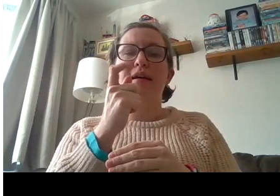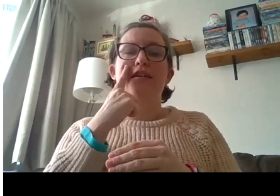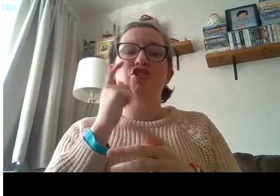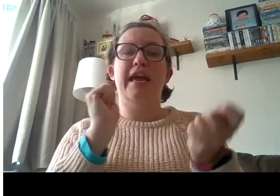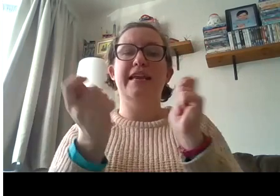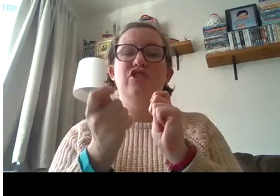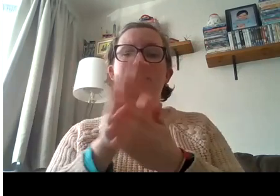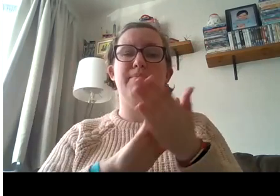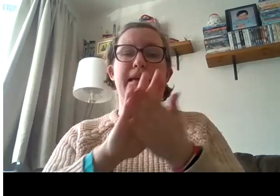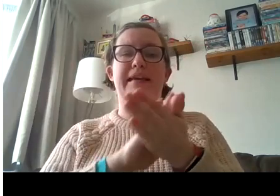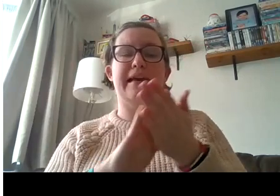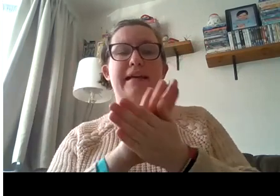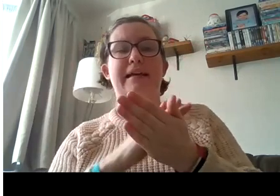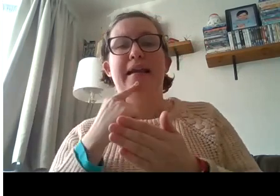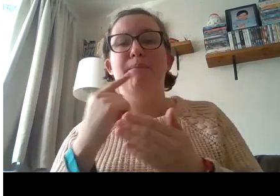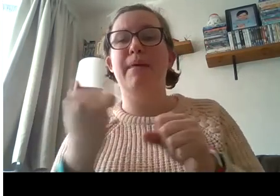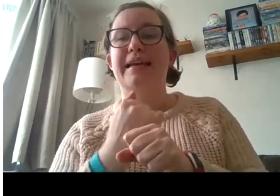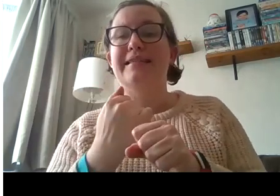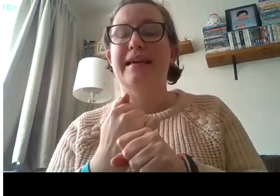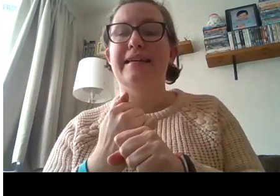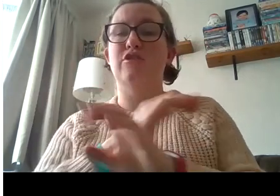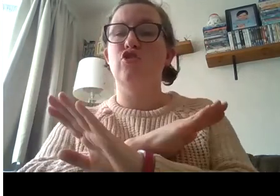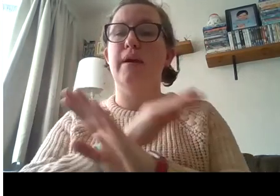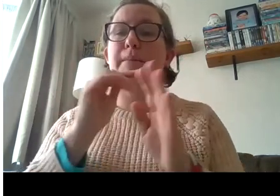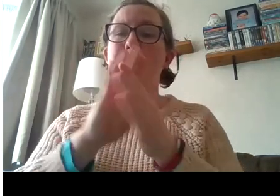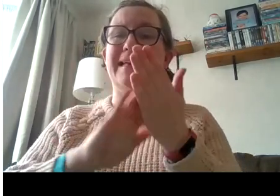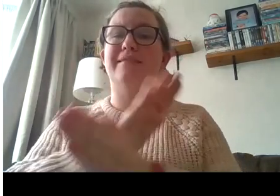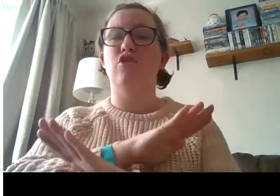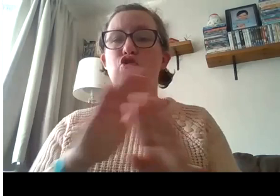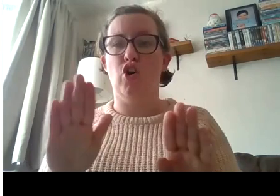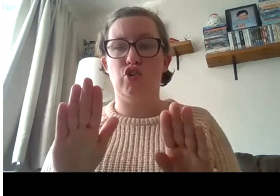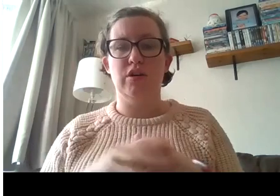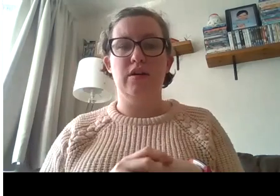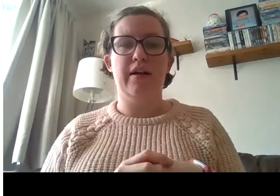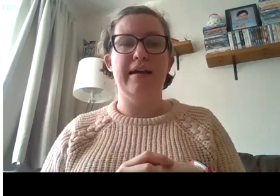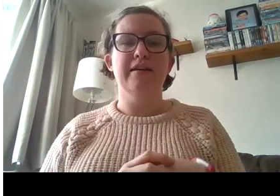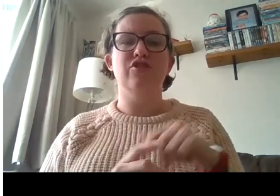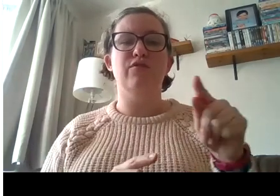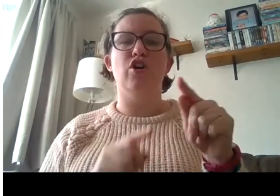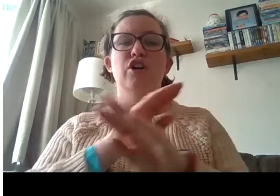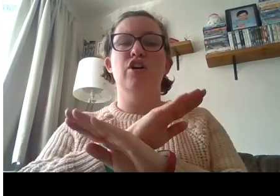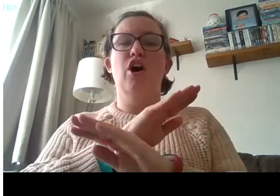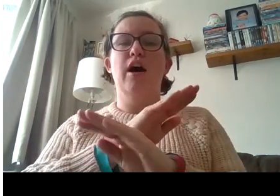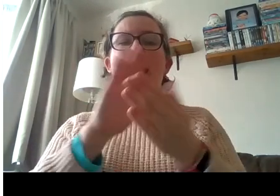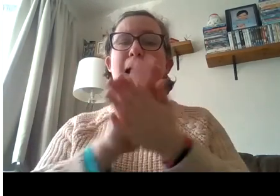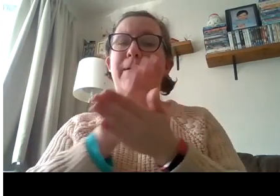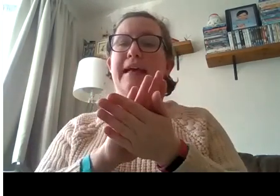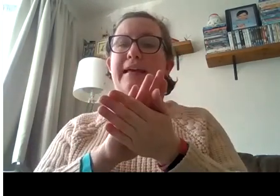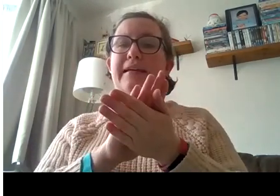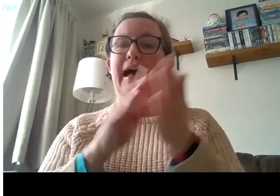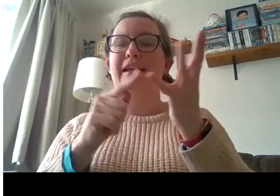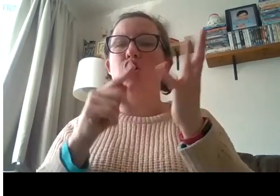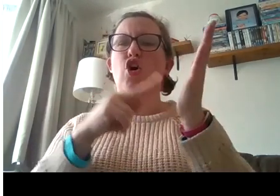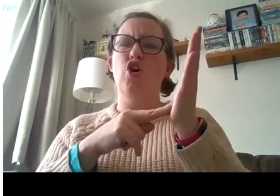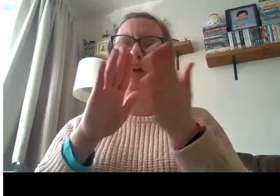word, changes the meaning and it makes it means not. Okay, so you've got